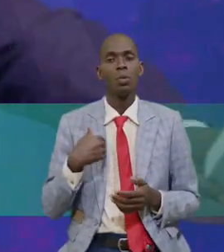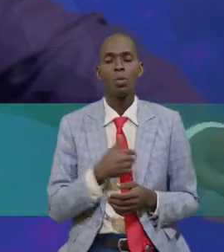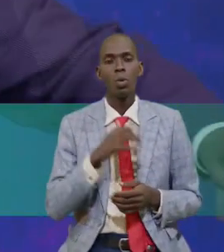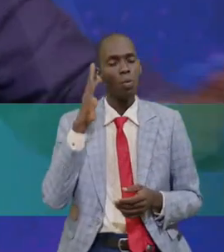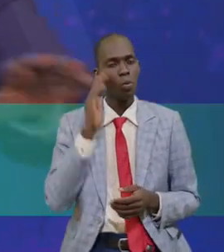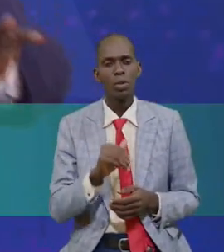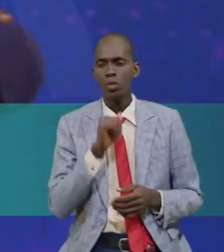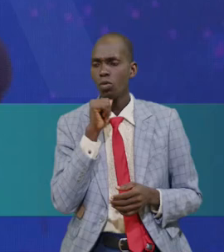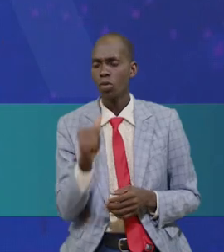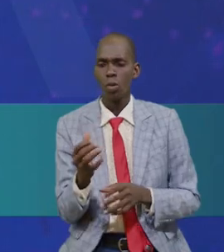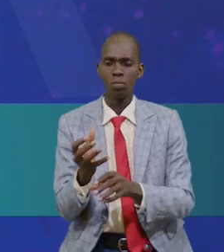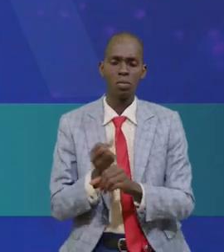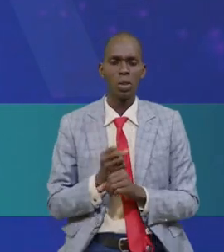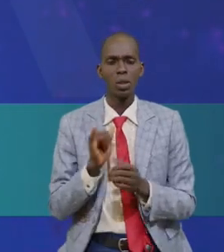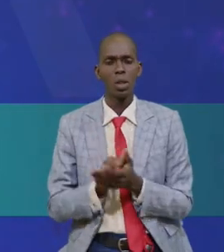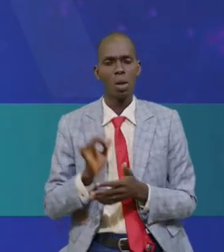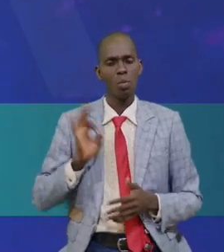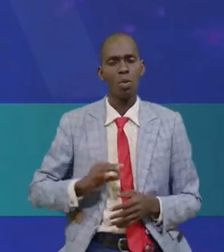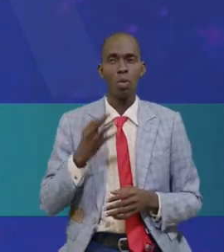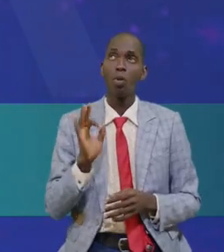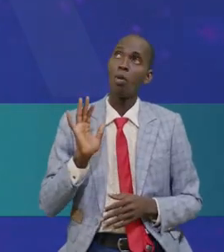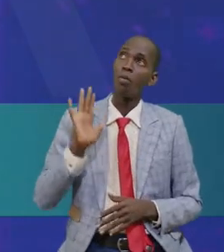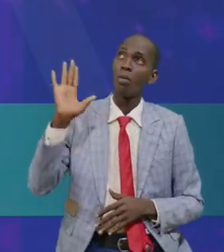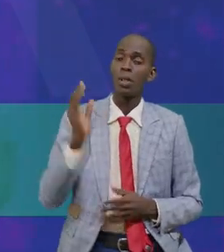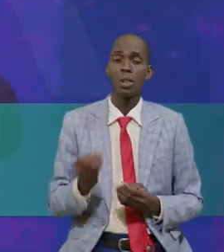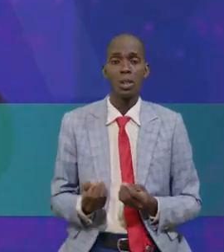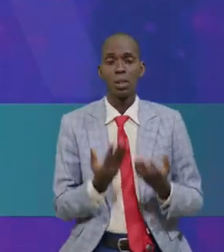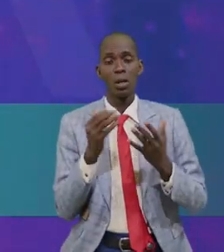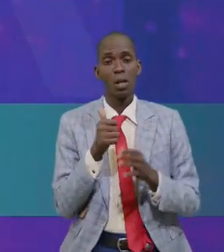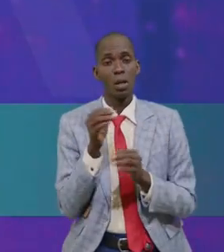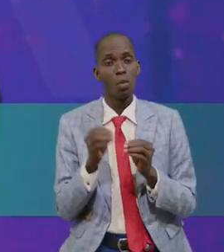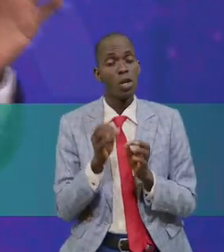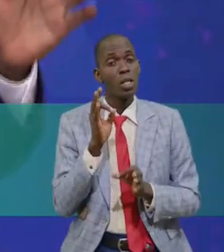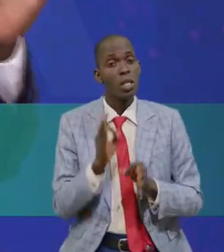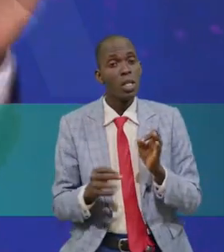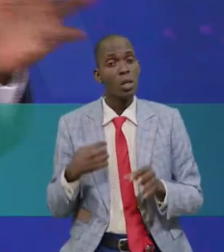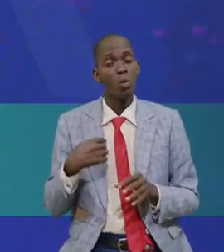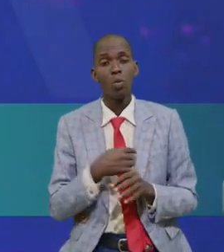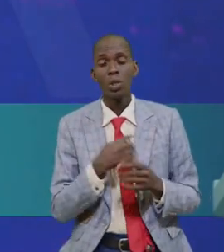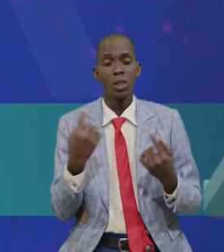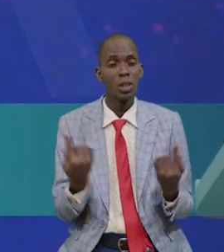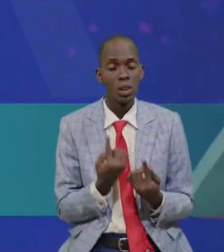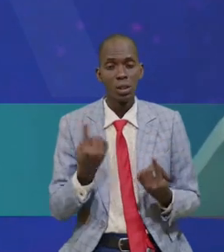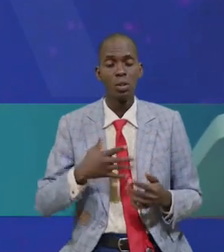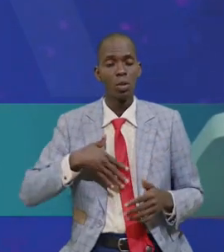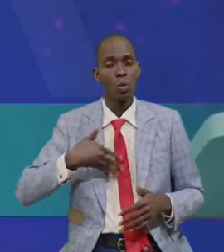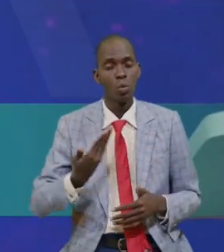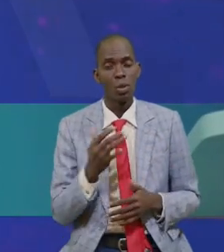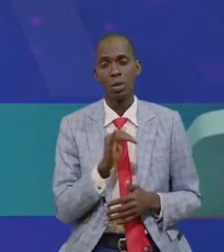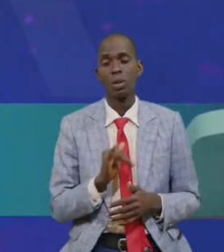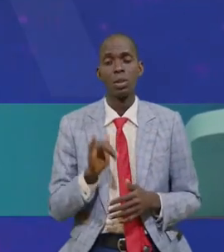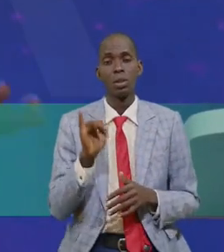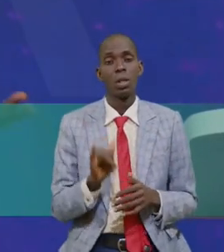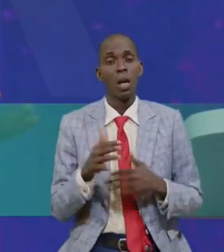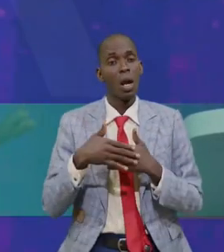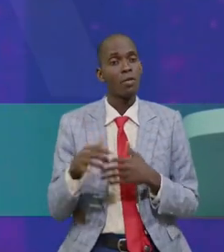of that sacrifice anymore, if we sin willfully, after that we have received the knowledge